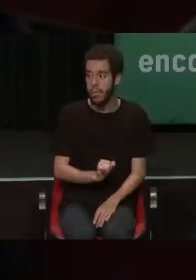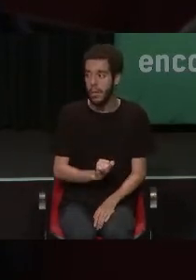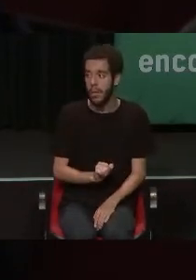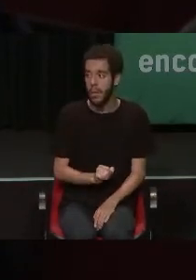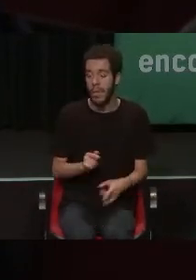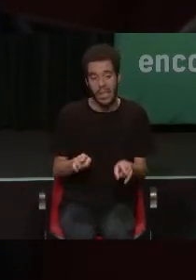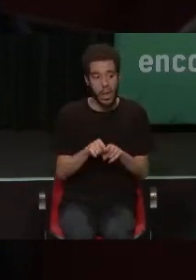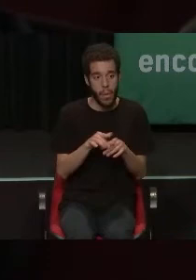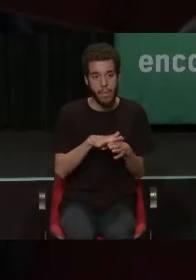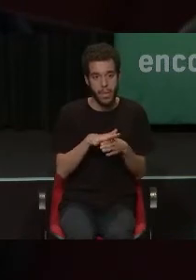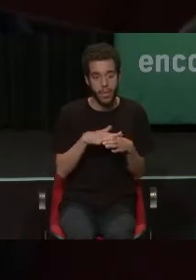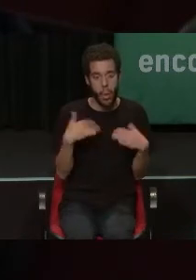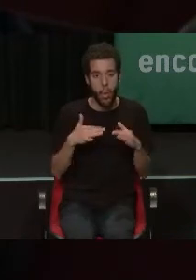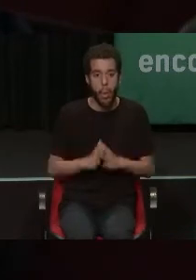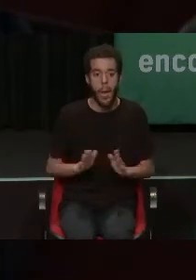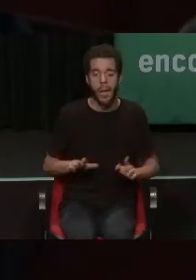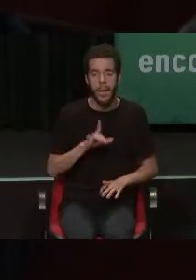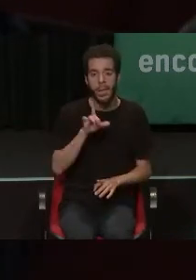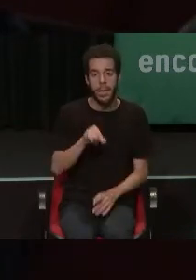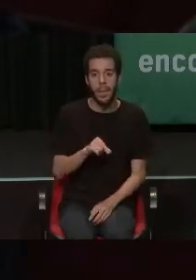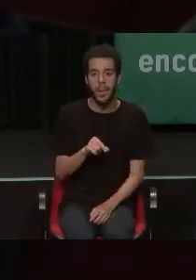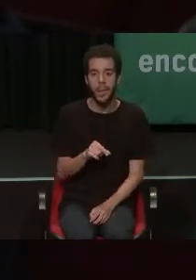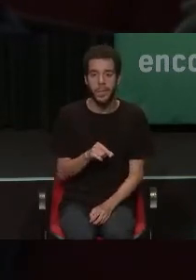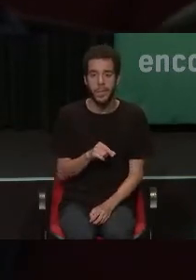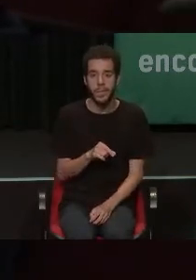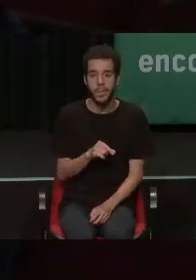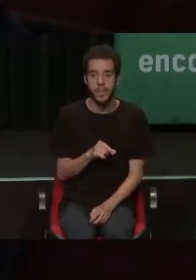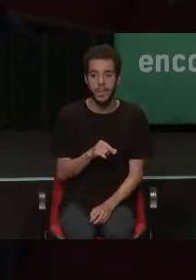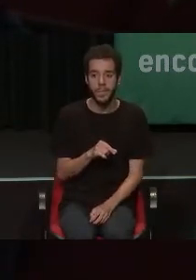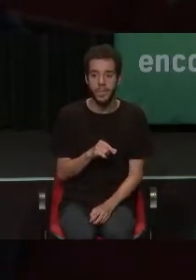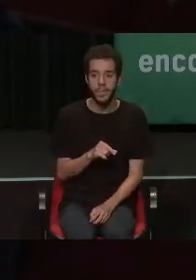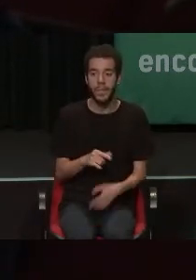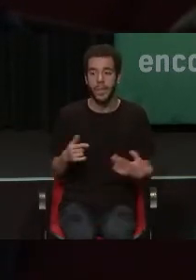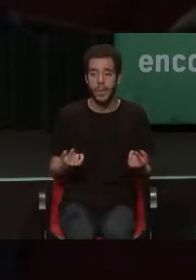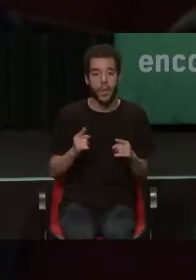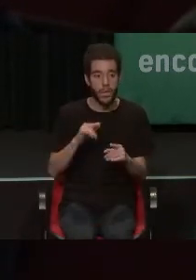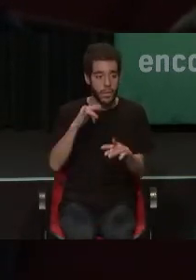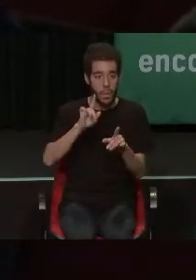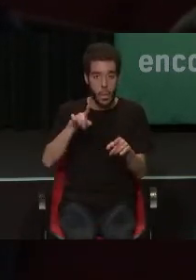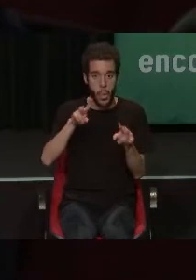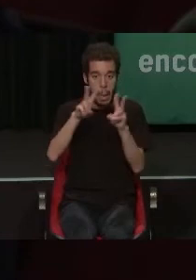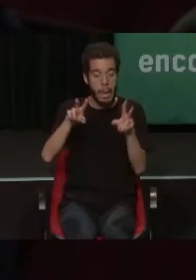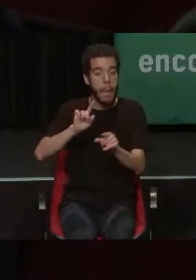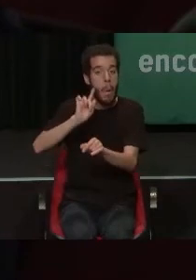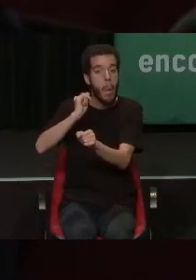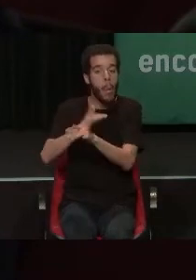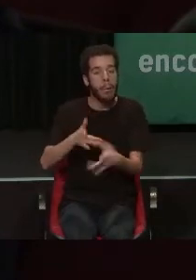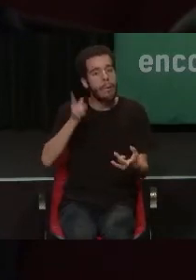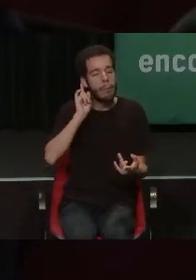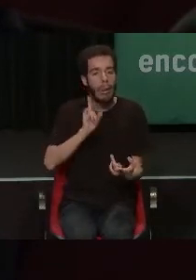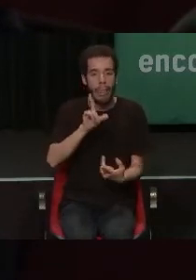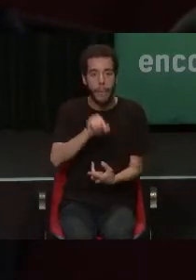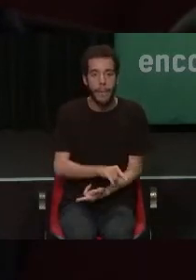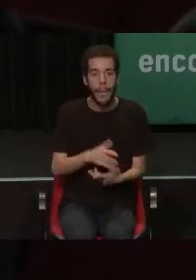breast cancer. When she talked about biobanking, biobanking is one of the very essential things that I think we have to consider and make it